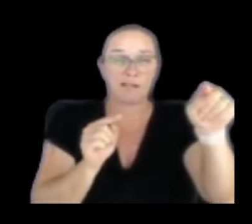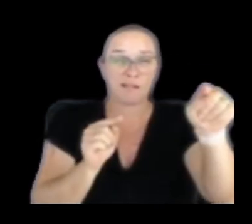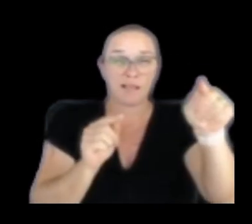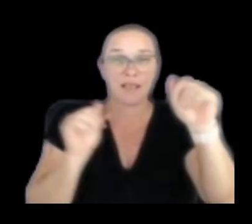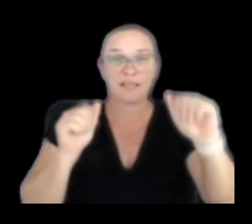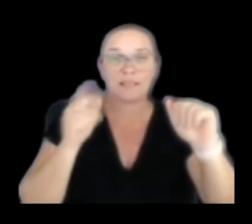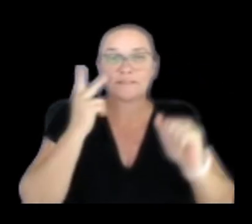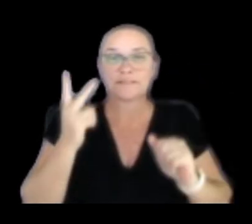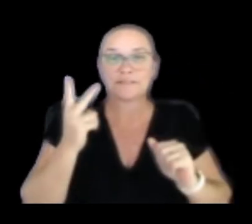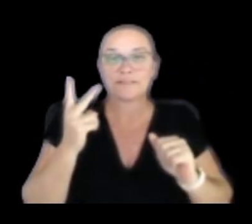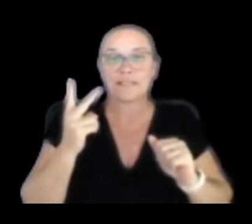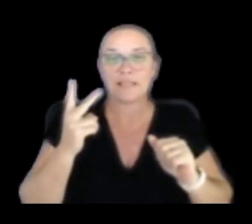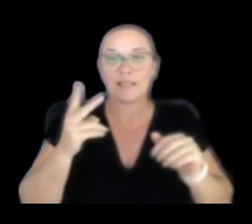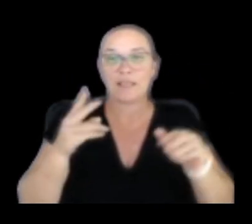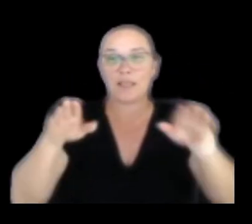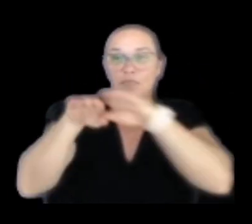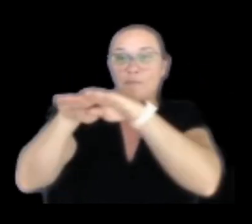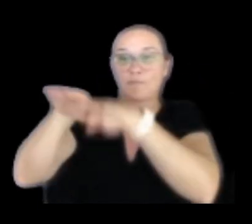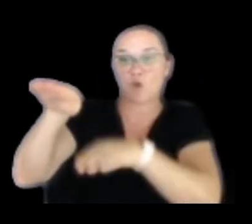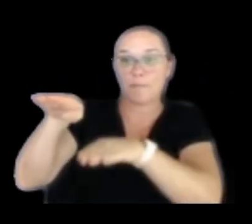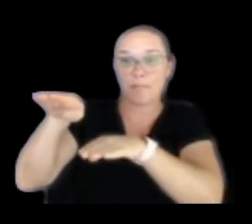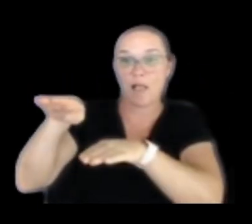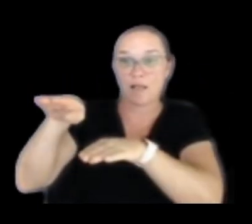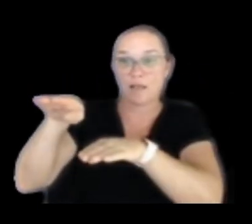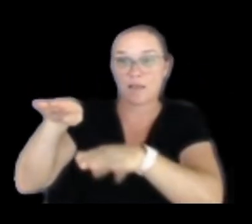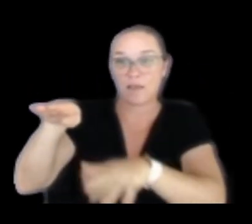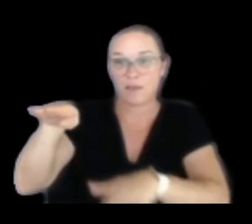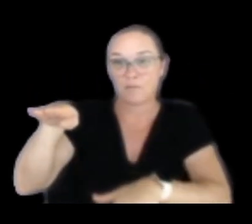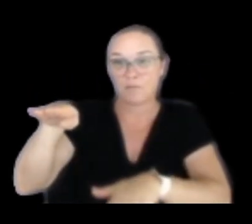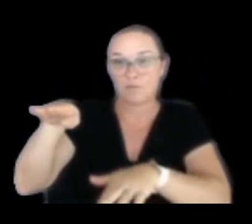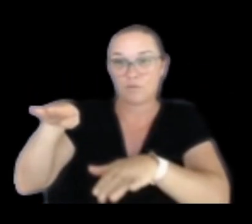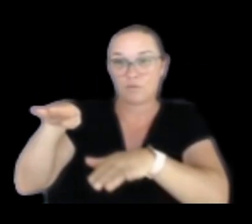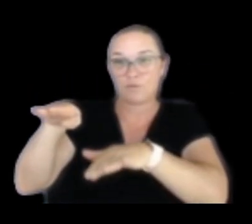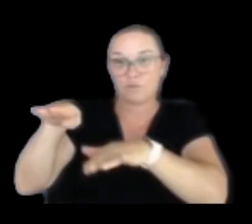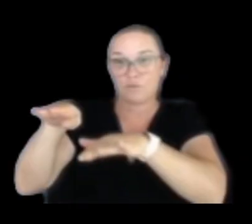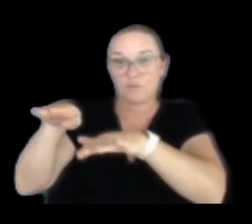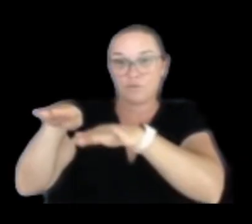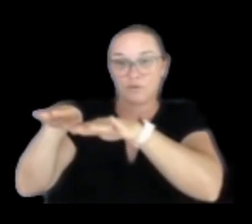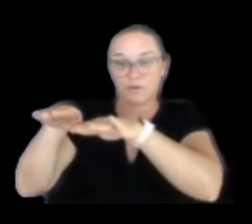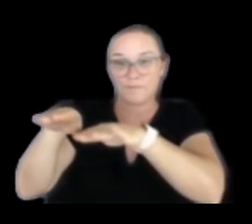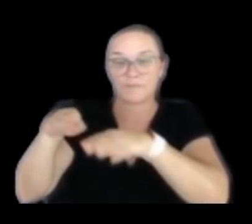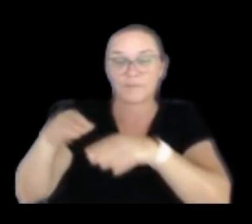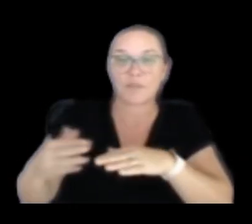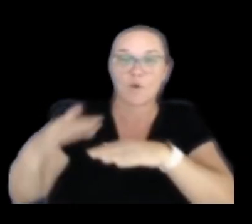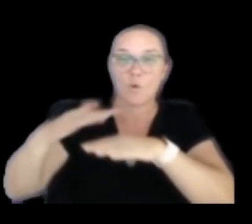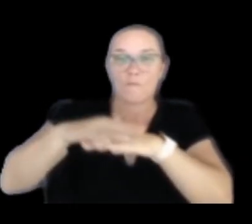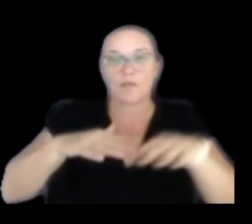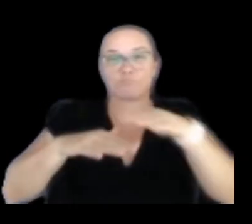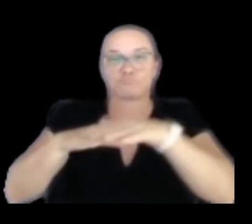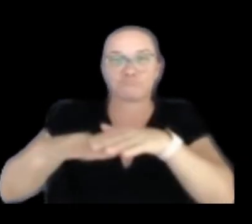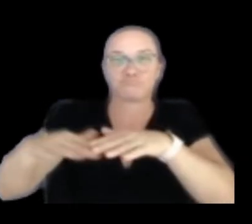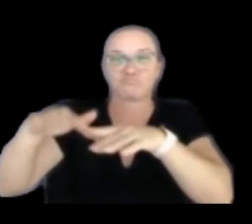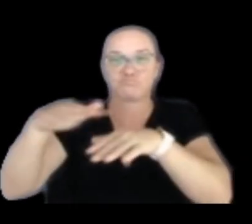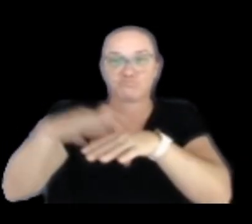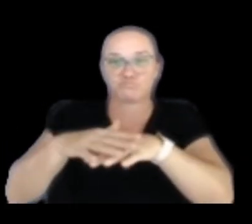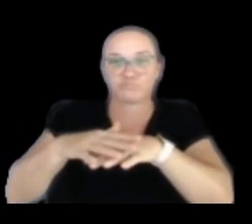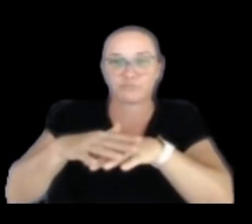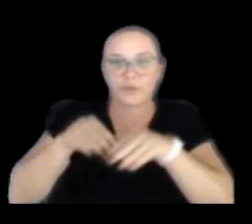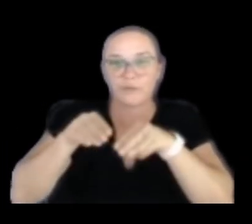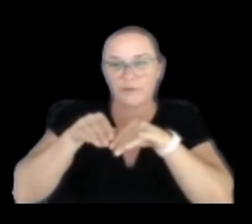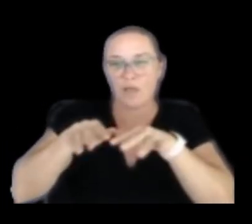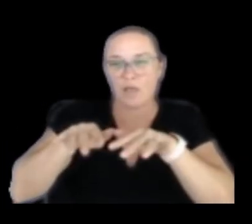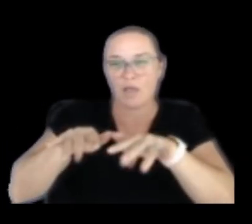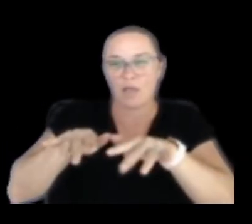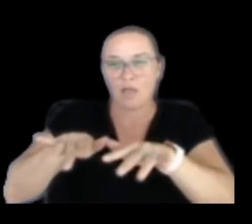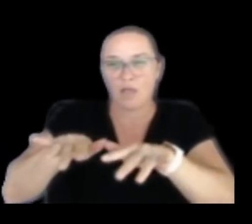is the downdrop block being covered by these flows, which are onlapping and extending further